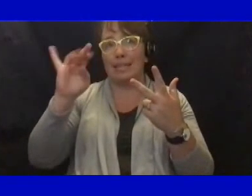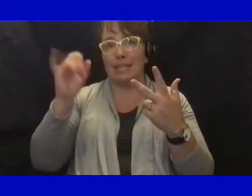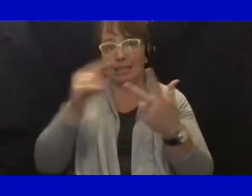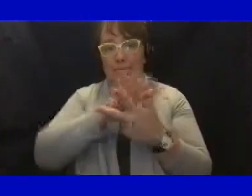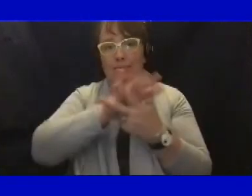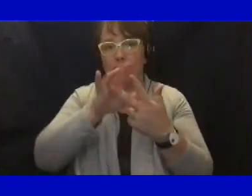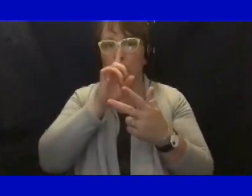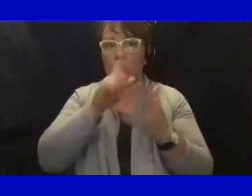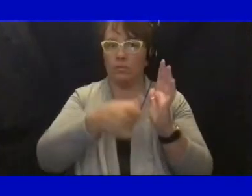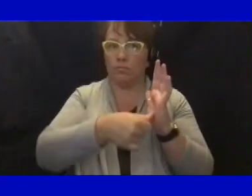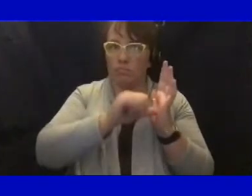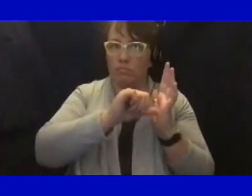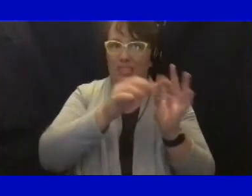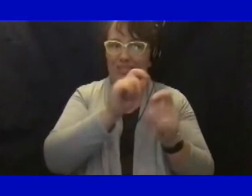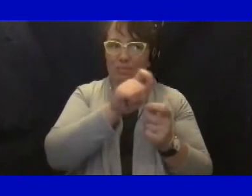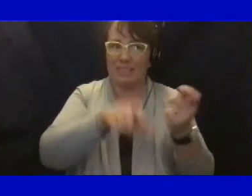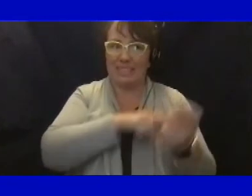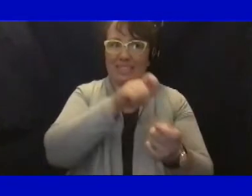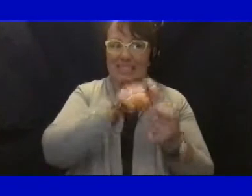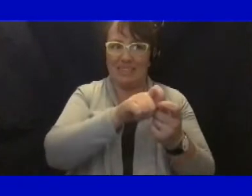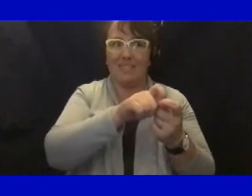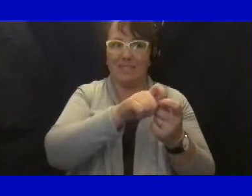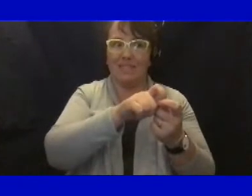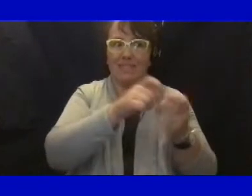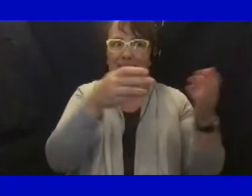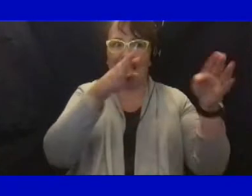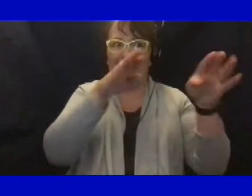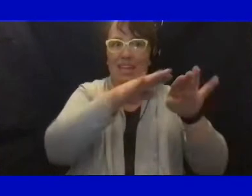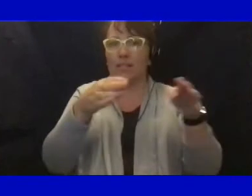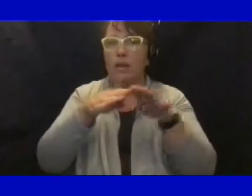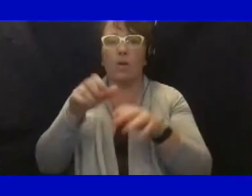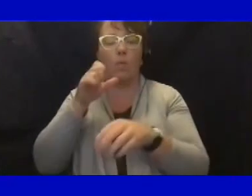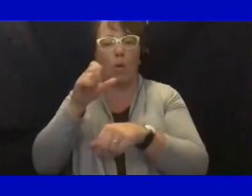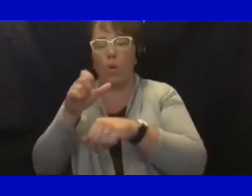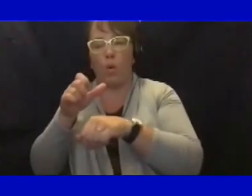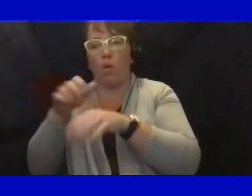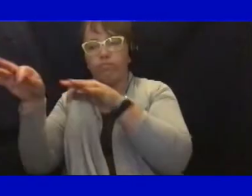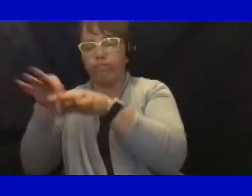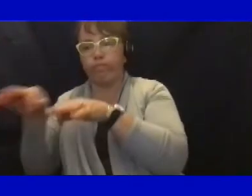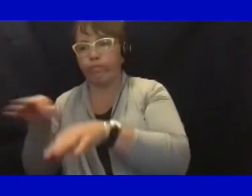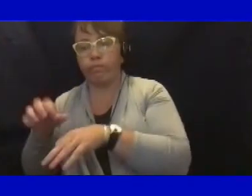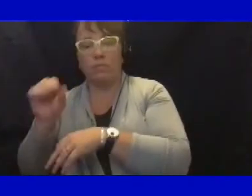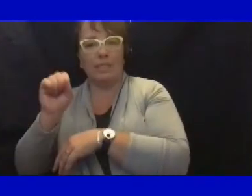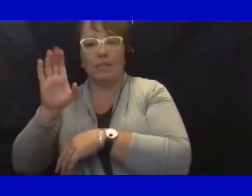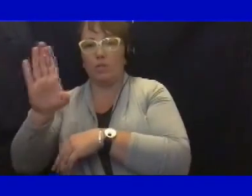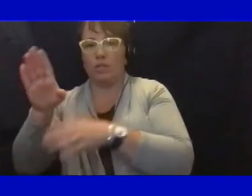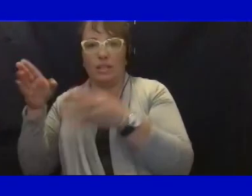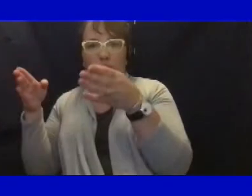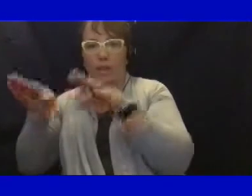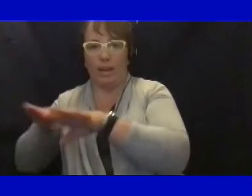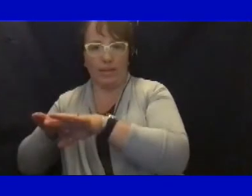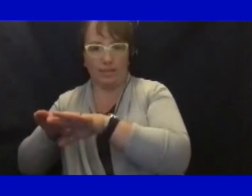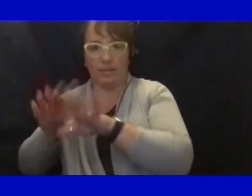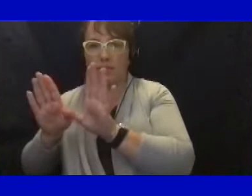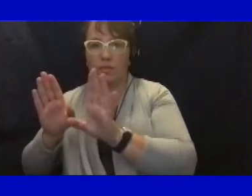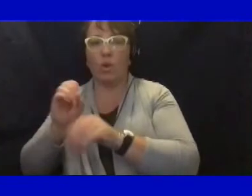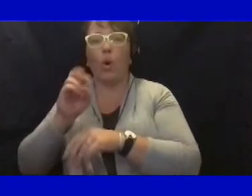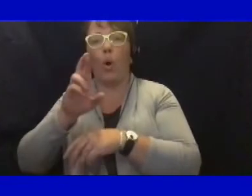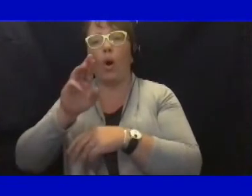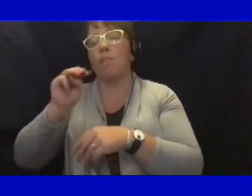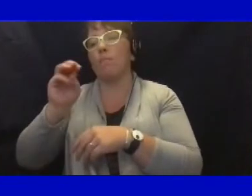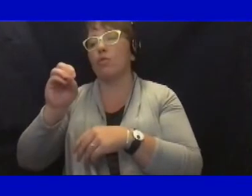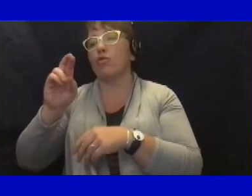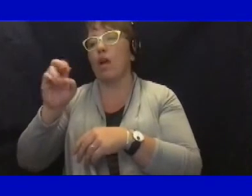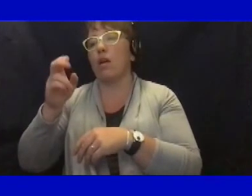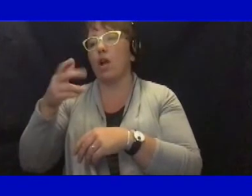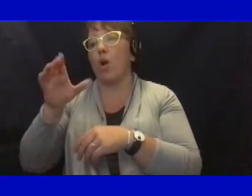these canyons. It will not address any of the canyons in San Bernardino County or any of the canyons tributary to the Morongo Reservation. If you're a resident in one of